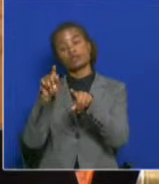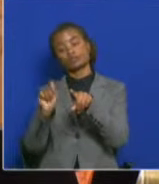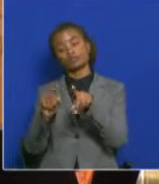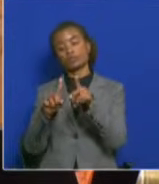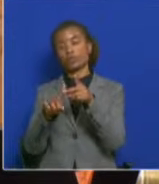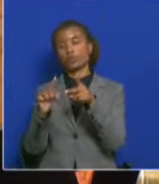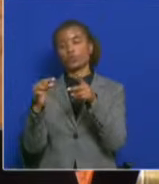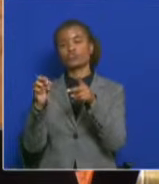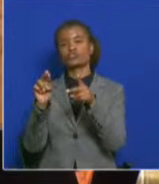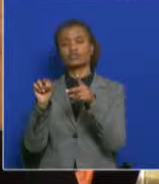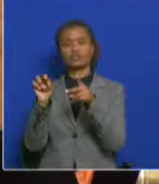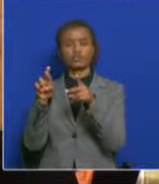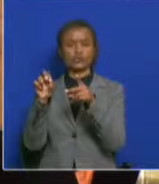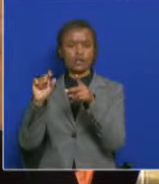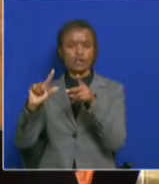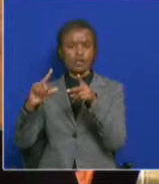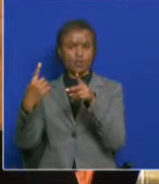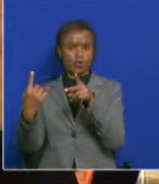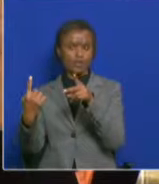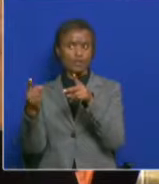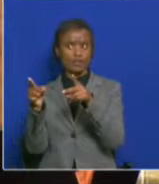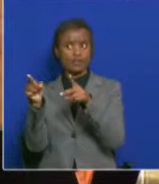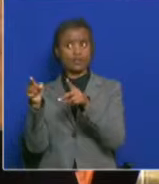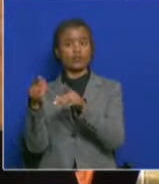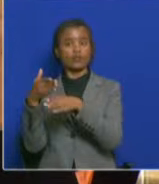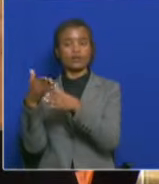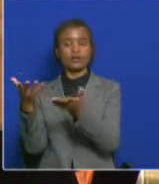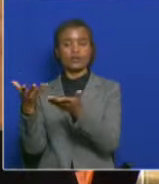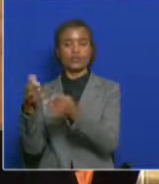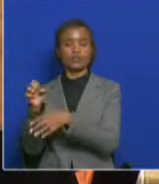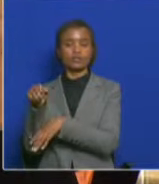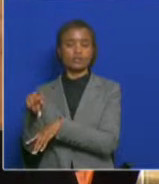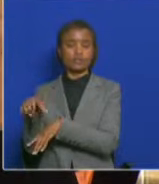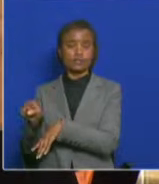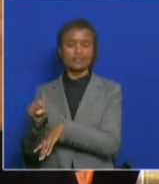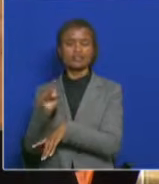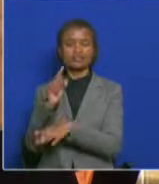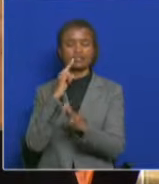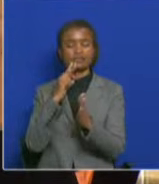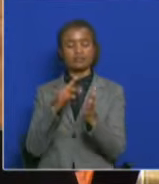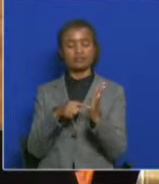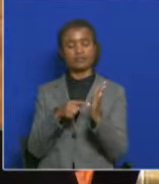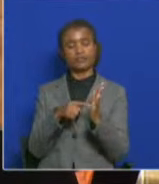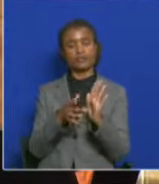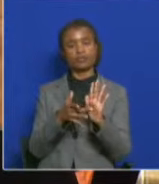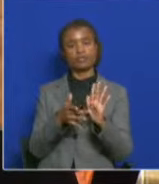see on page 6304,